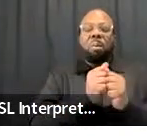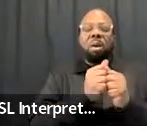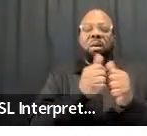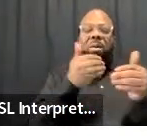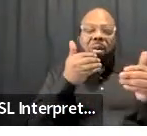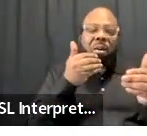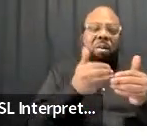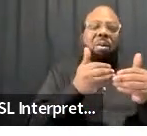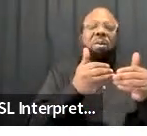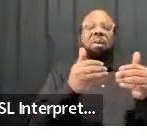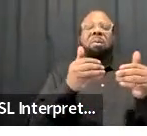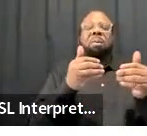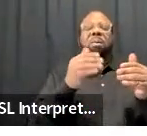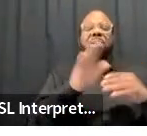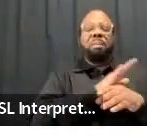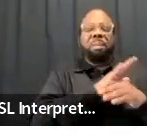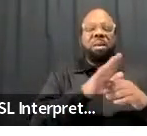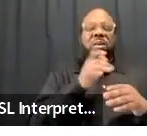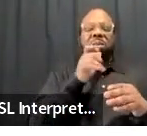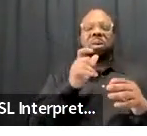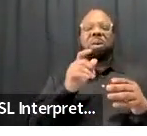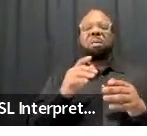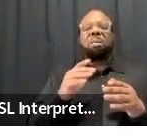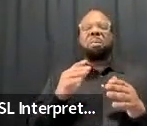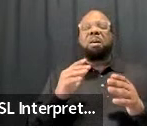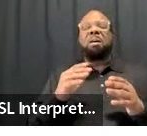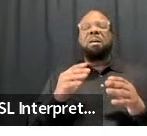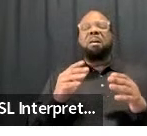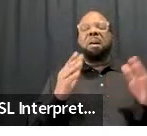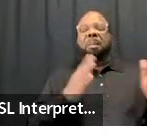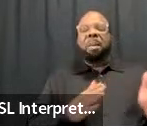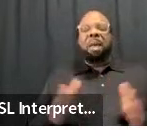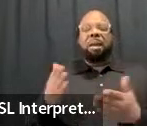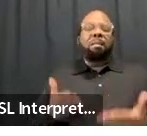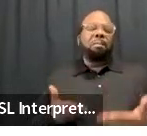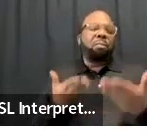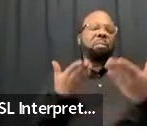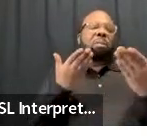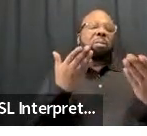agencies on particularly proposals like this that we'll be submitting for